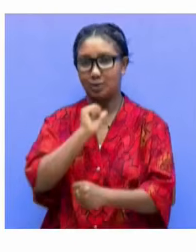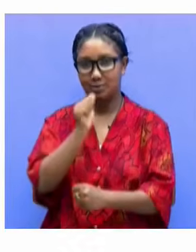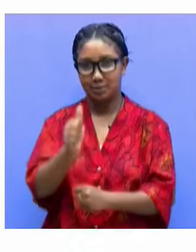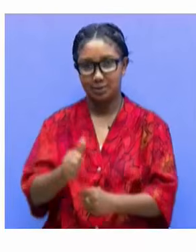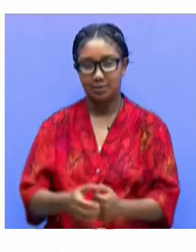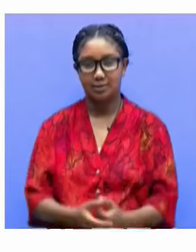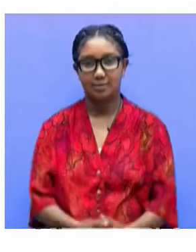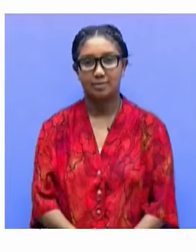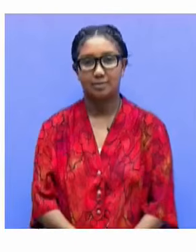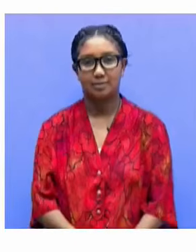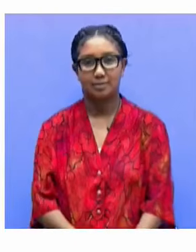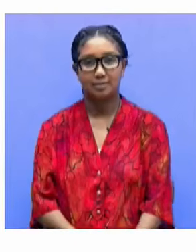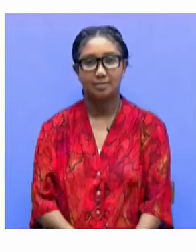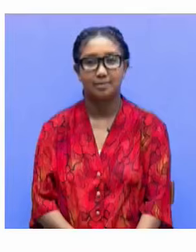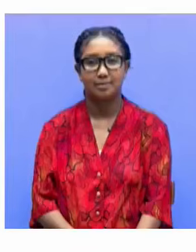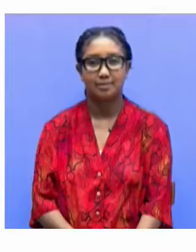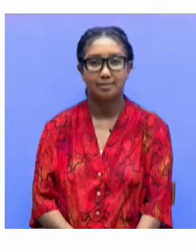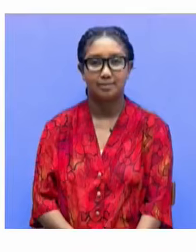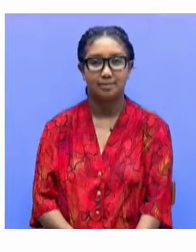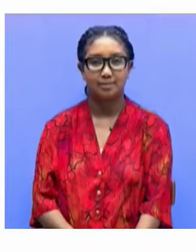impossible.